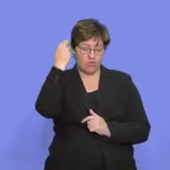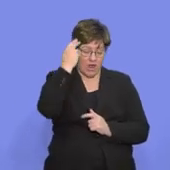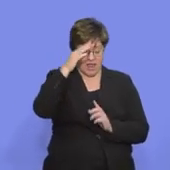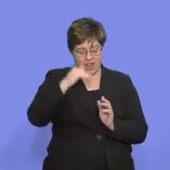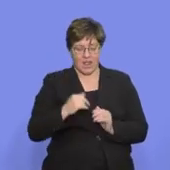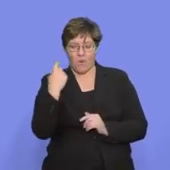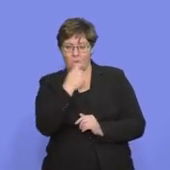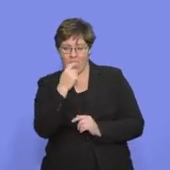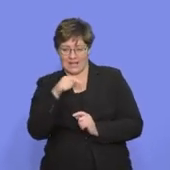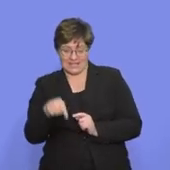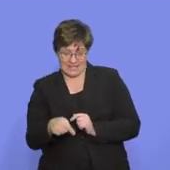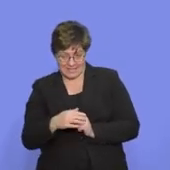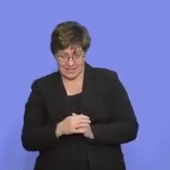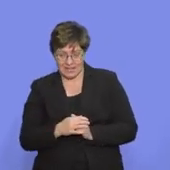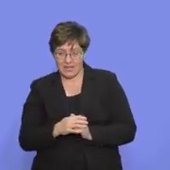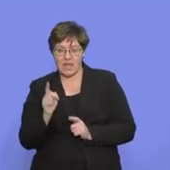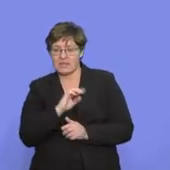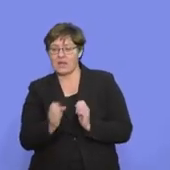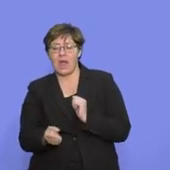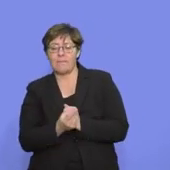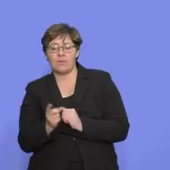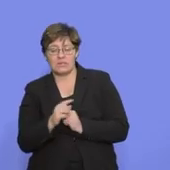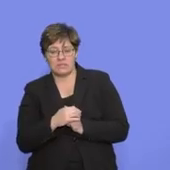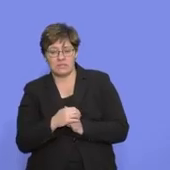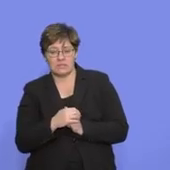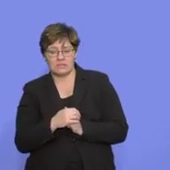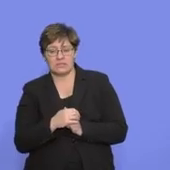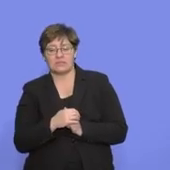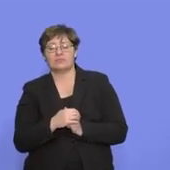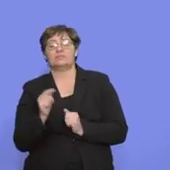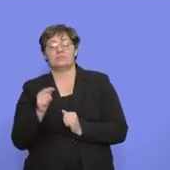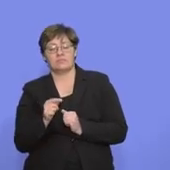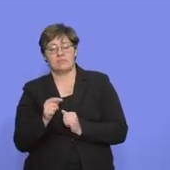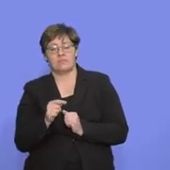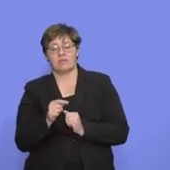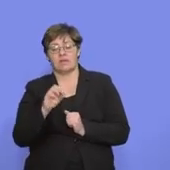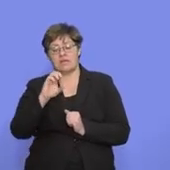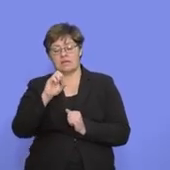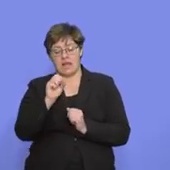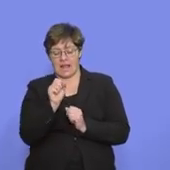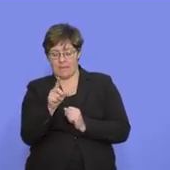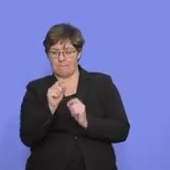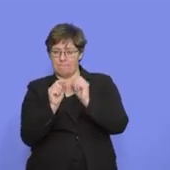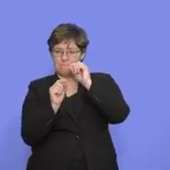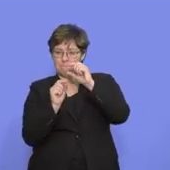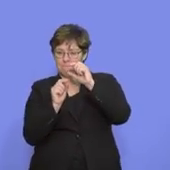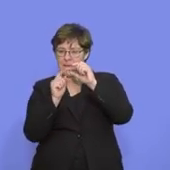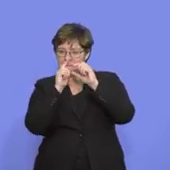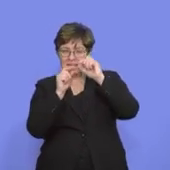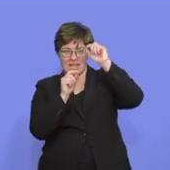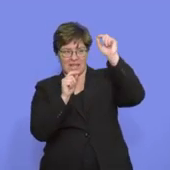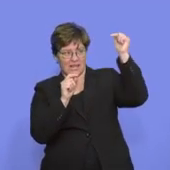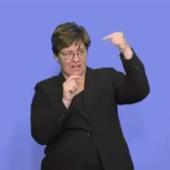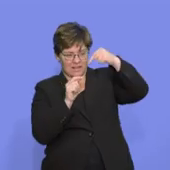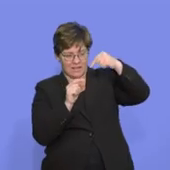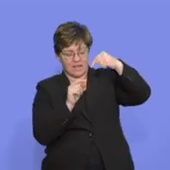So what happens with the impulse, it is now moving across a synaptic gap. There is a synaptic gap between the sensory